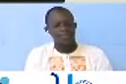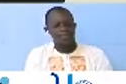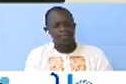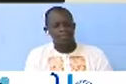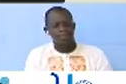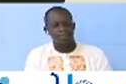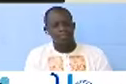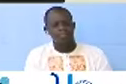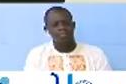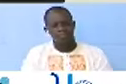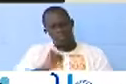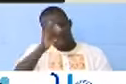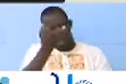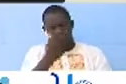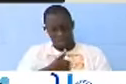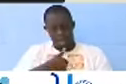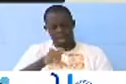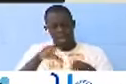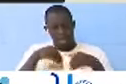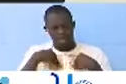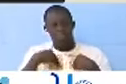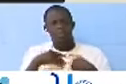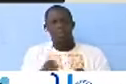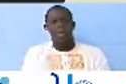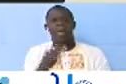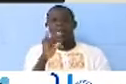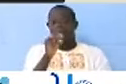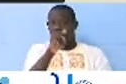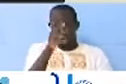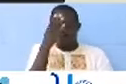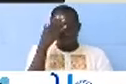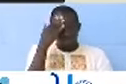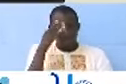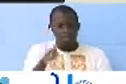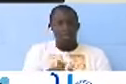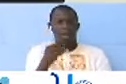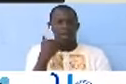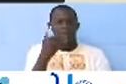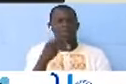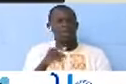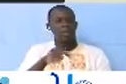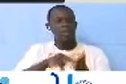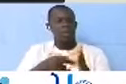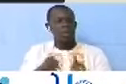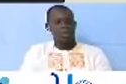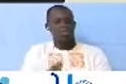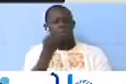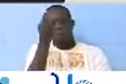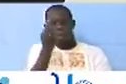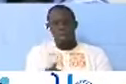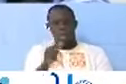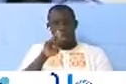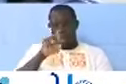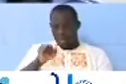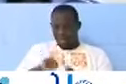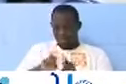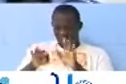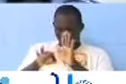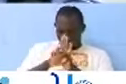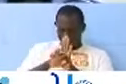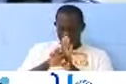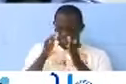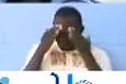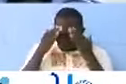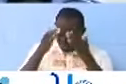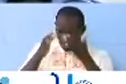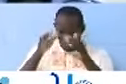with that. And as far as you know, did it stick to the jurisdiction of its work? For it is a long door, NIA.